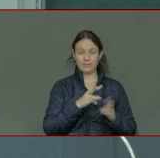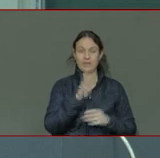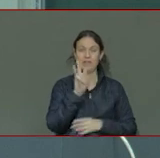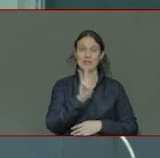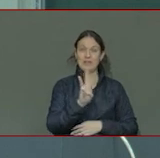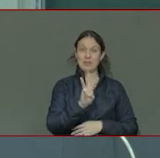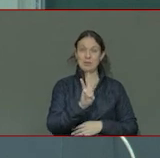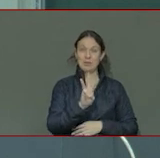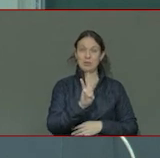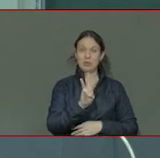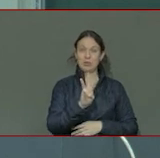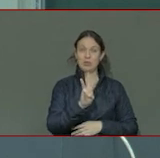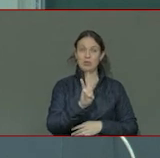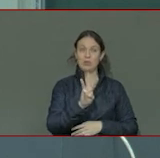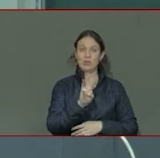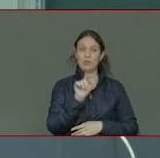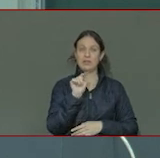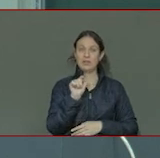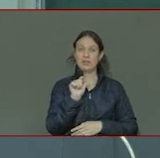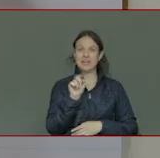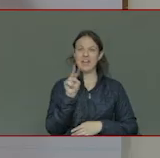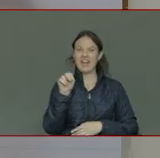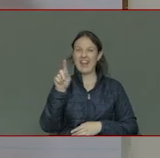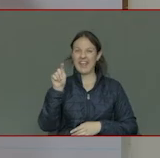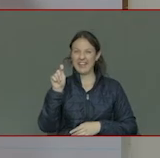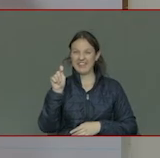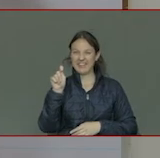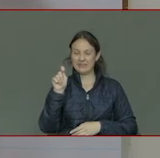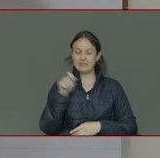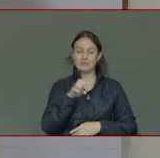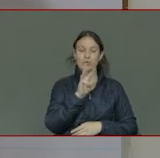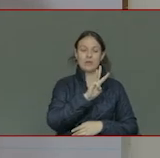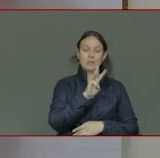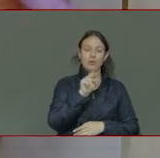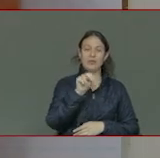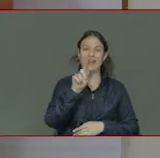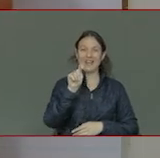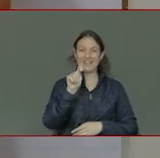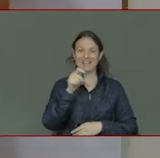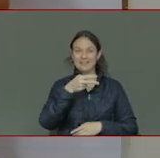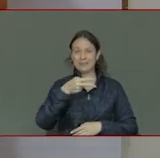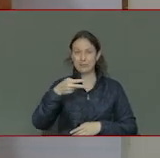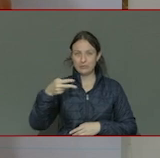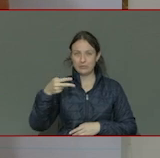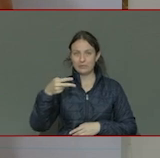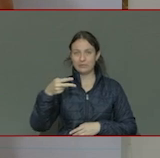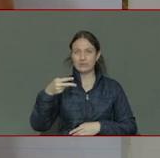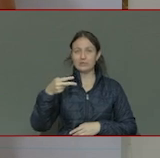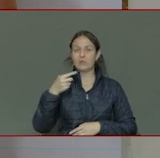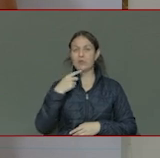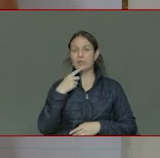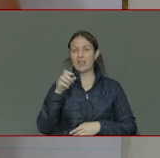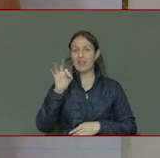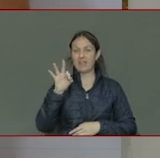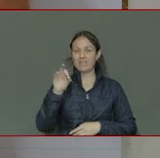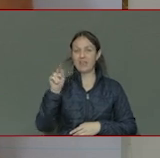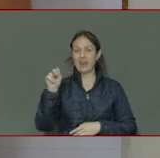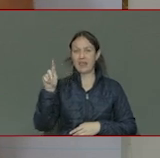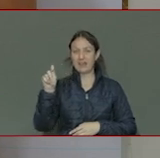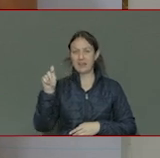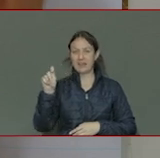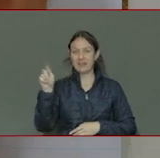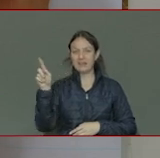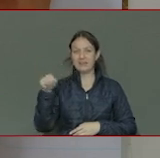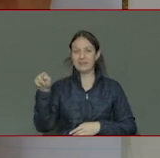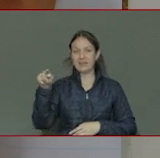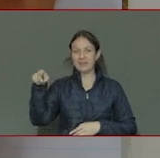What W must I work out? The net work. So W net equals, and then I can say F net